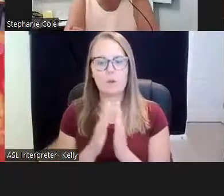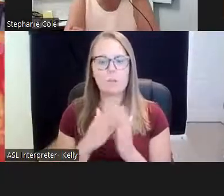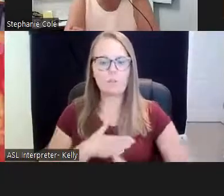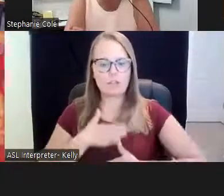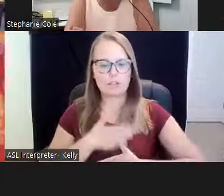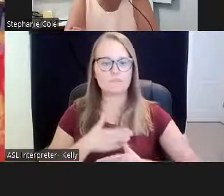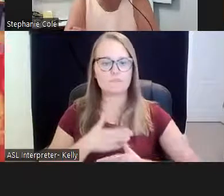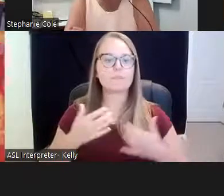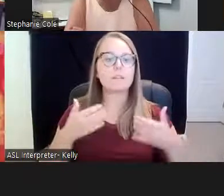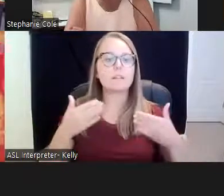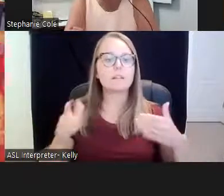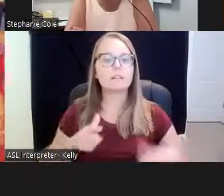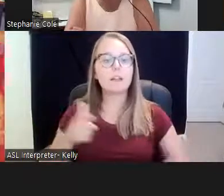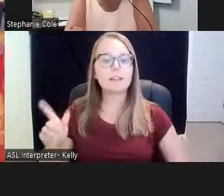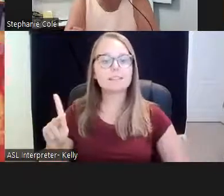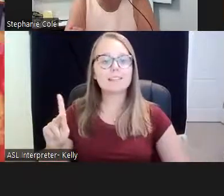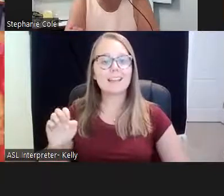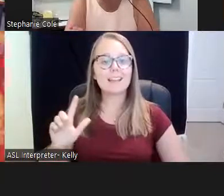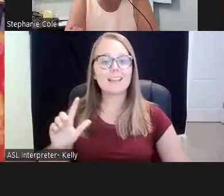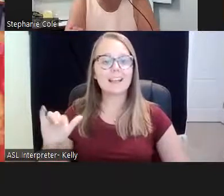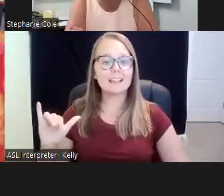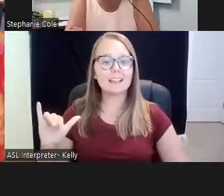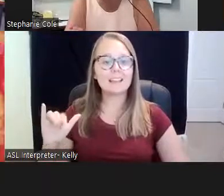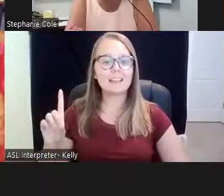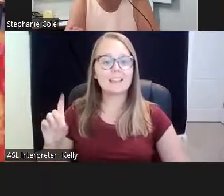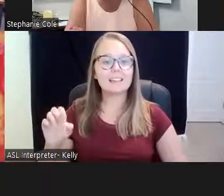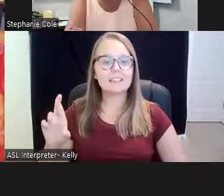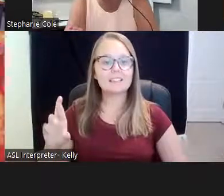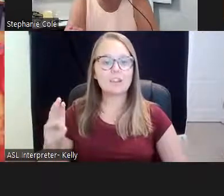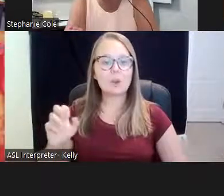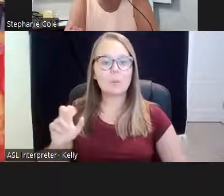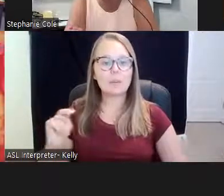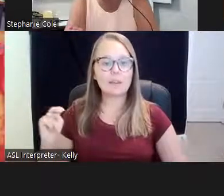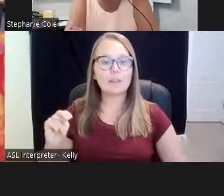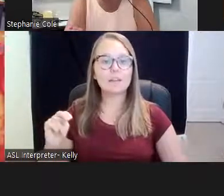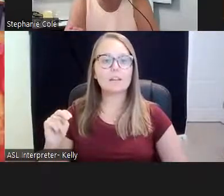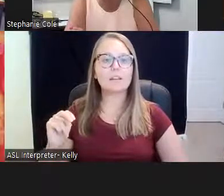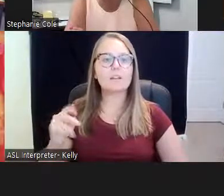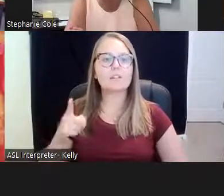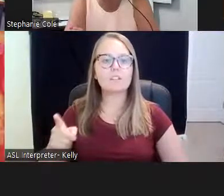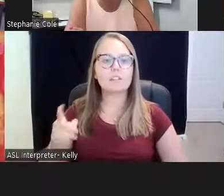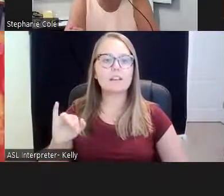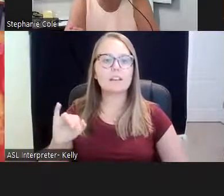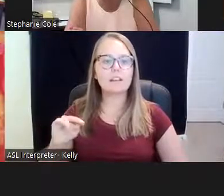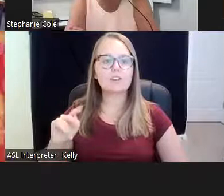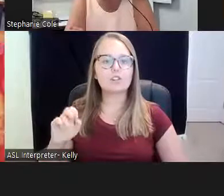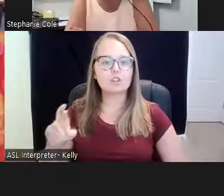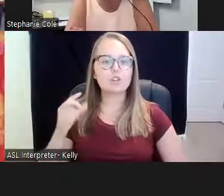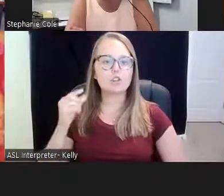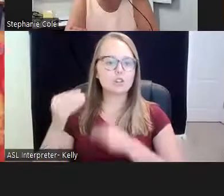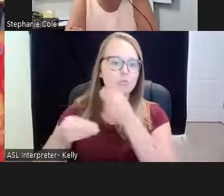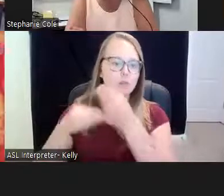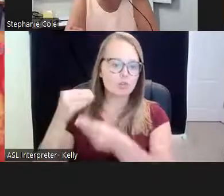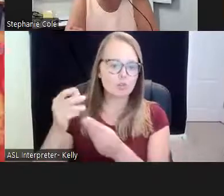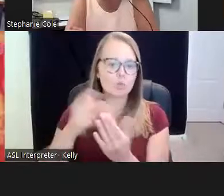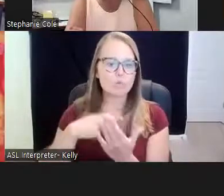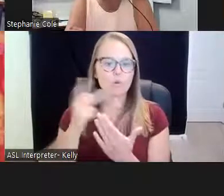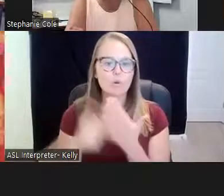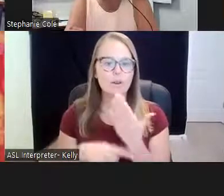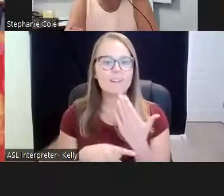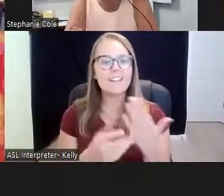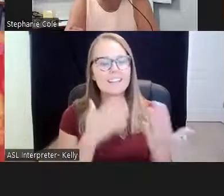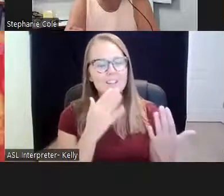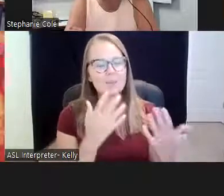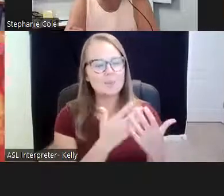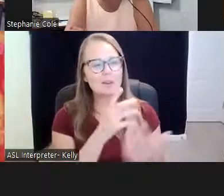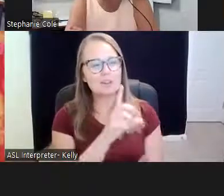hear from Kelly Dearman, Weaving Hearts and Bayview Senior Services Intergenerational Program. Thanks so much, Donna.